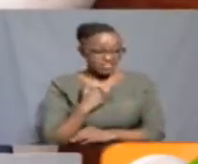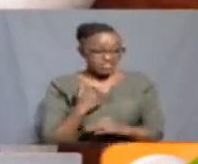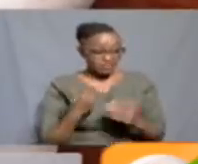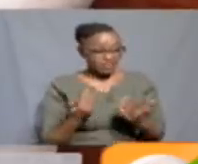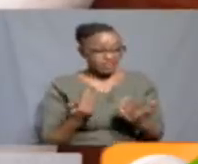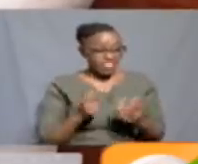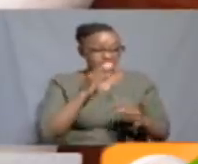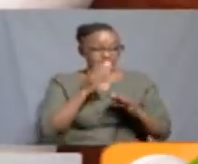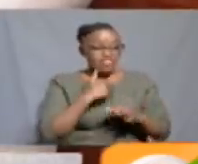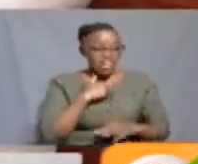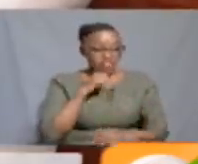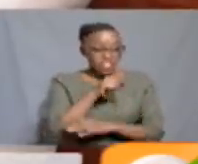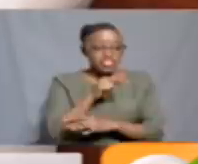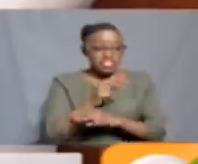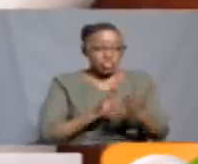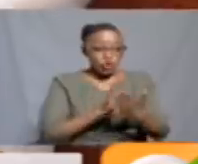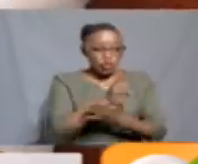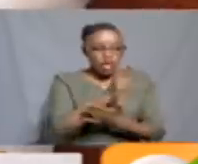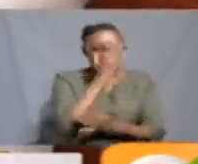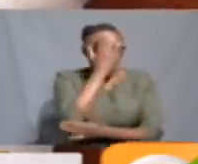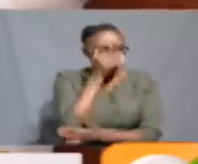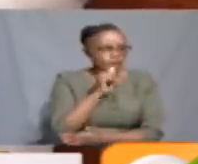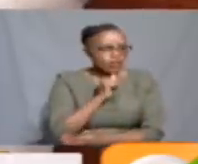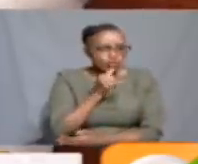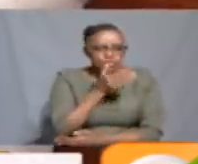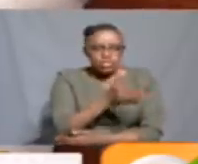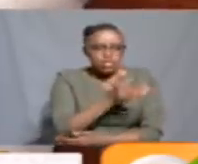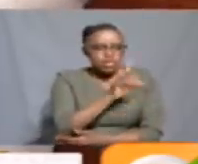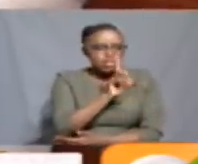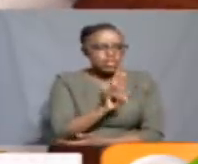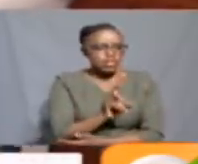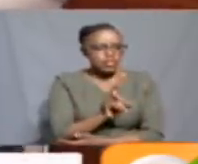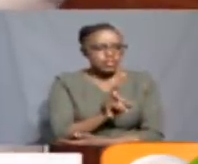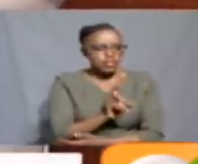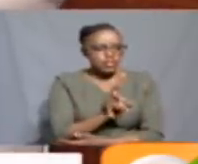Yeah. If I have that loyalty, why not here?